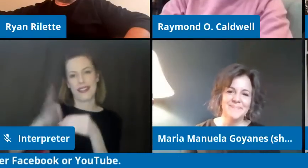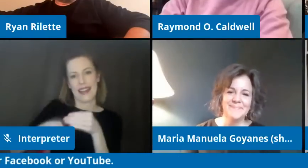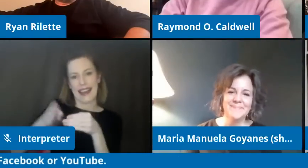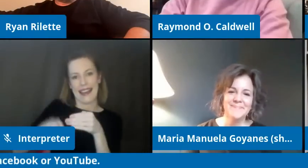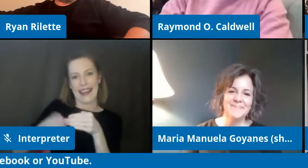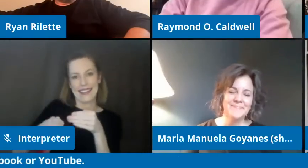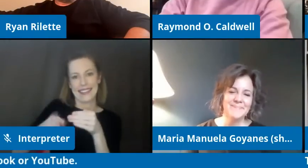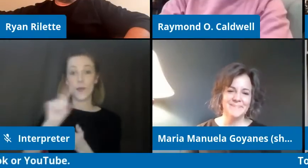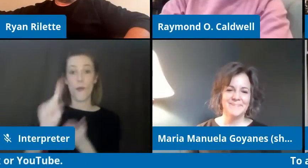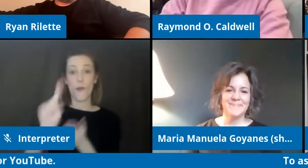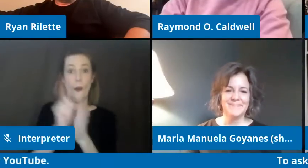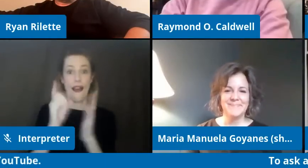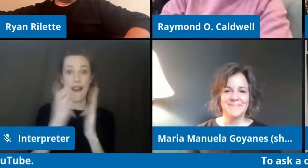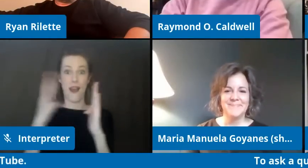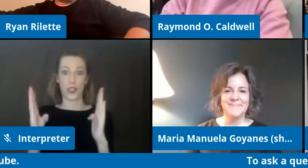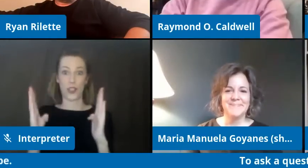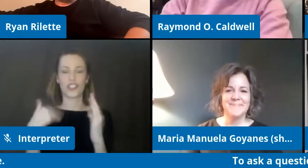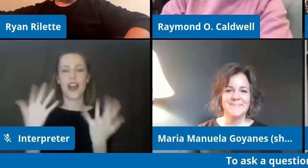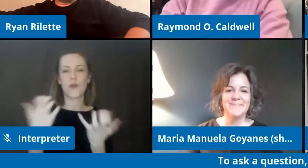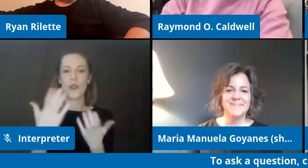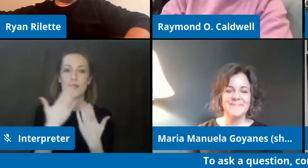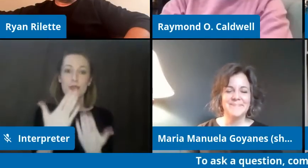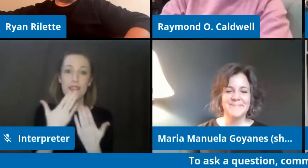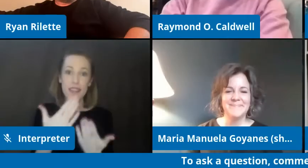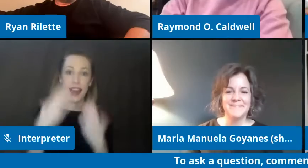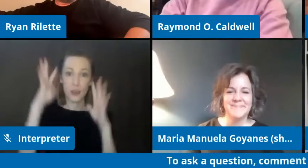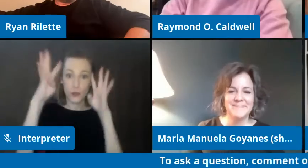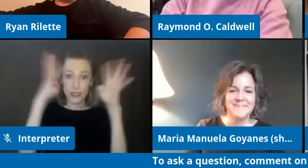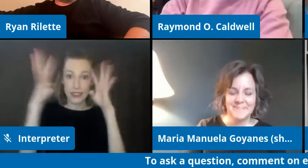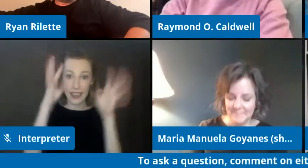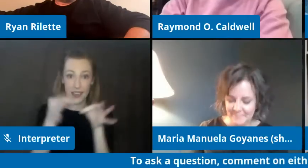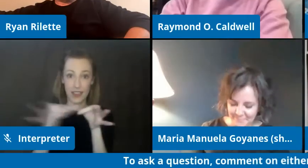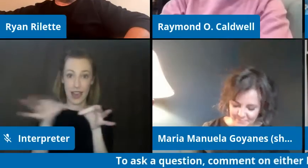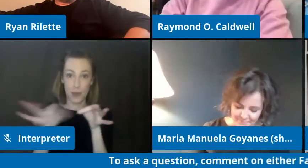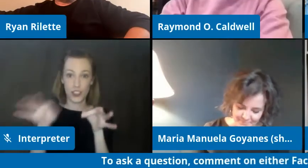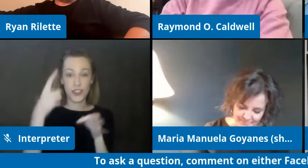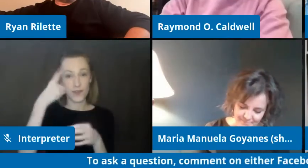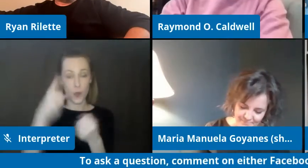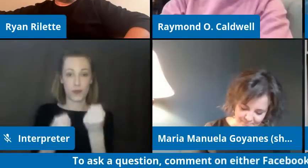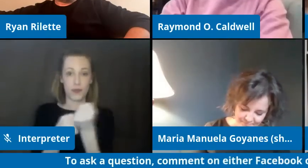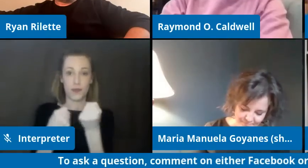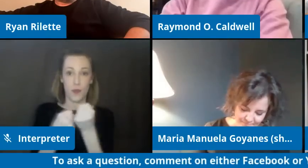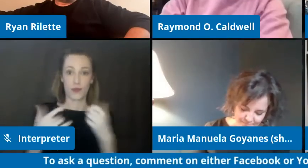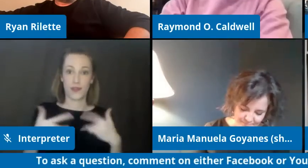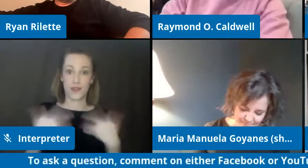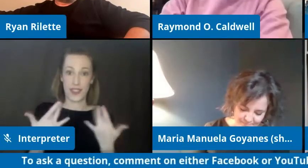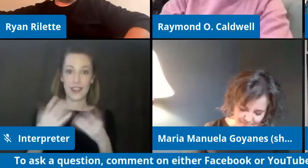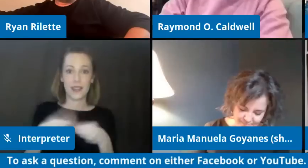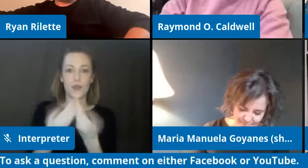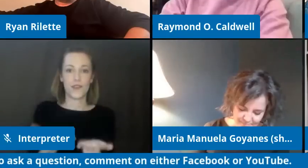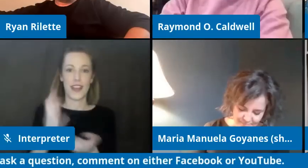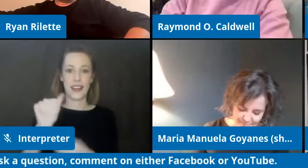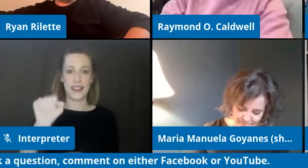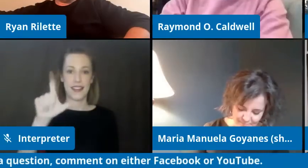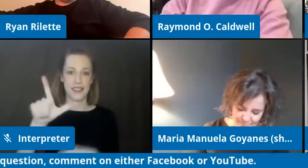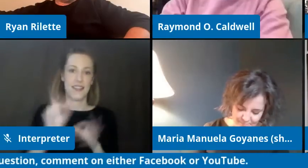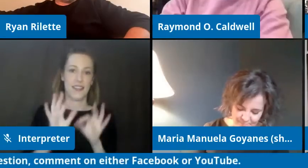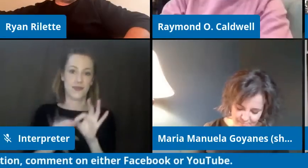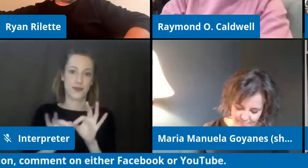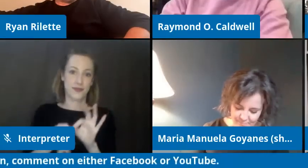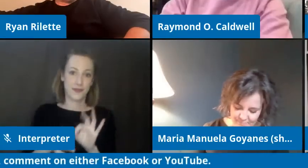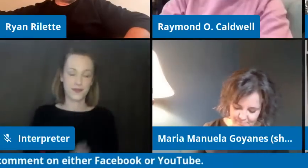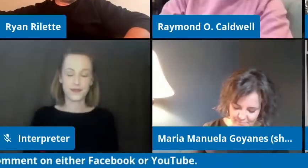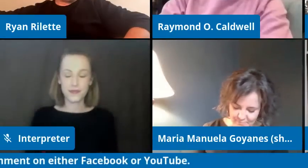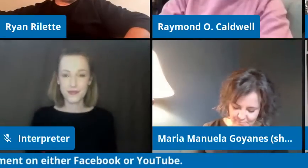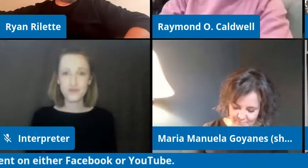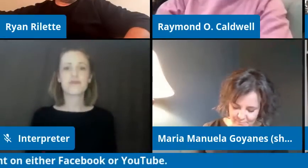And I want to thank Creative Captioning for sponsoring this event and providing us with ASL translation. So with